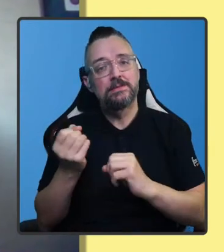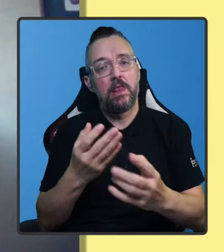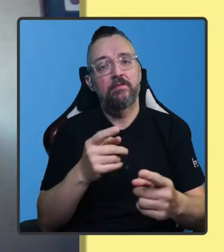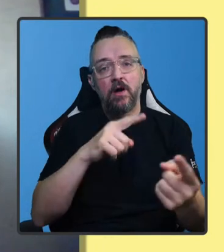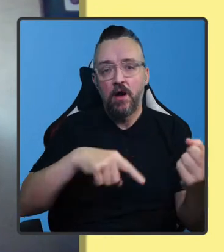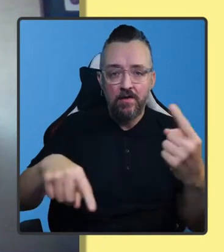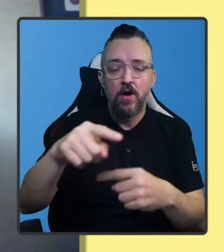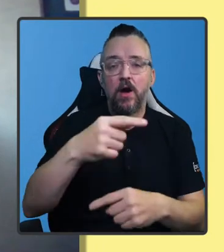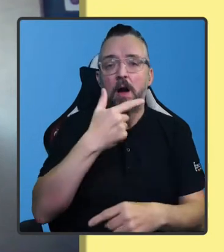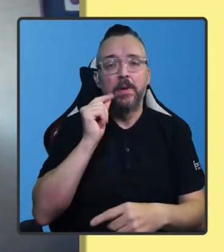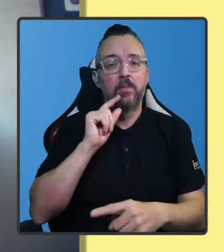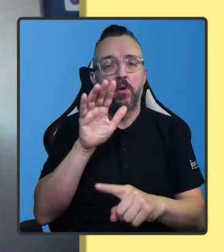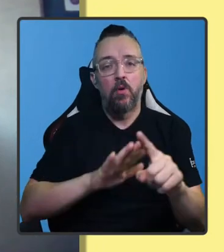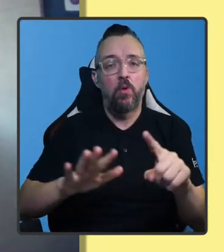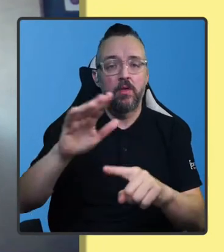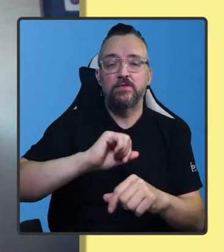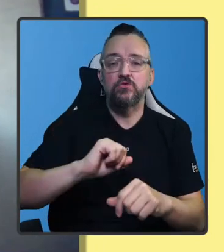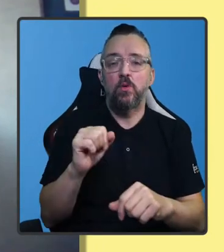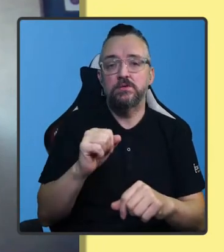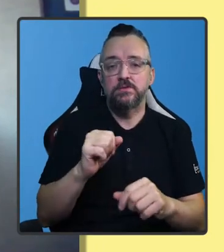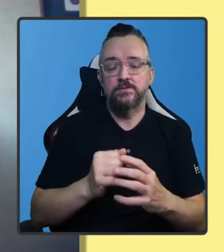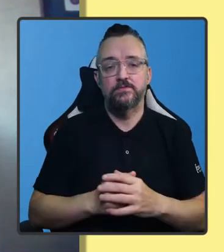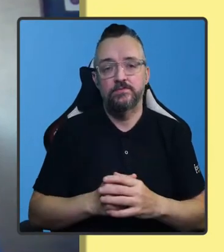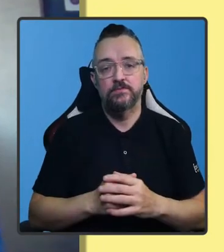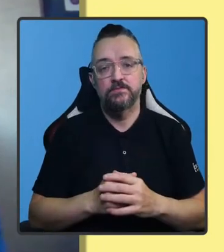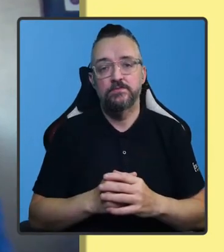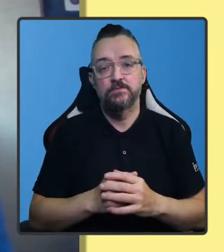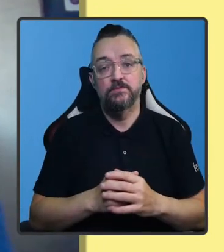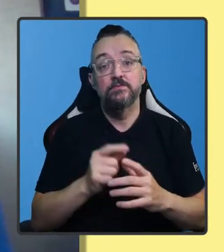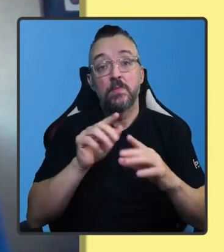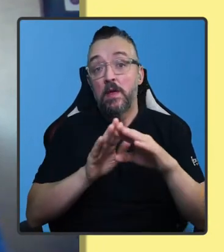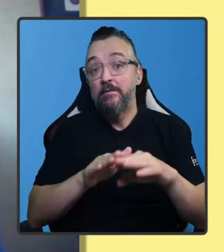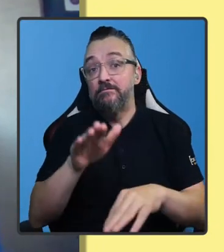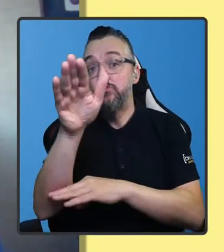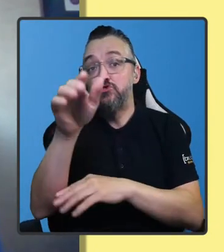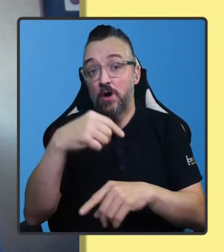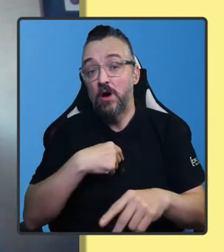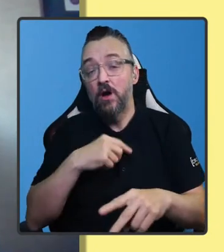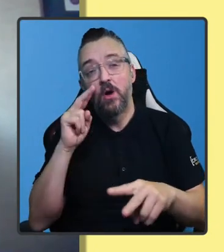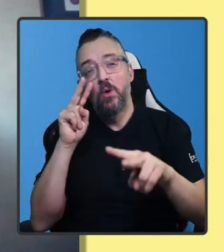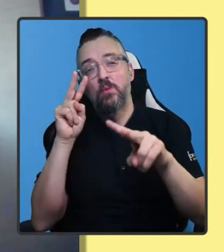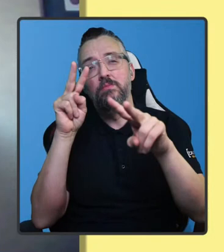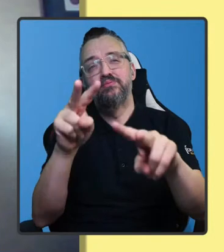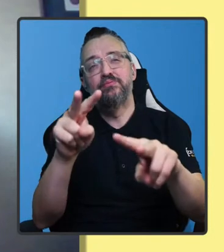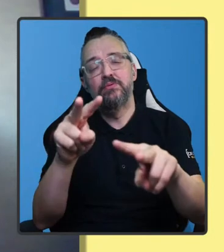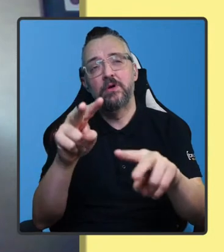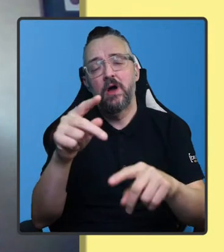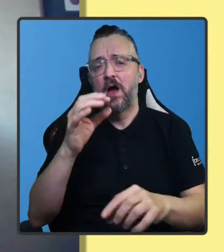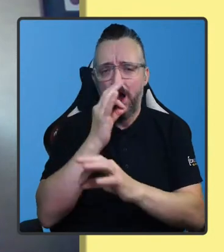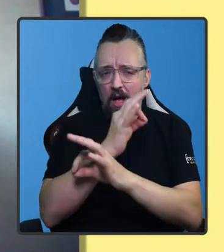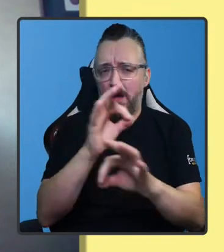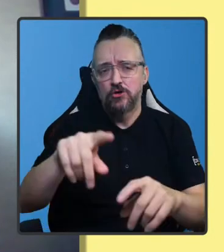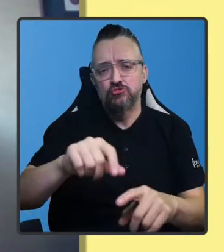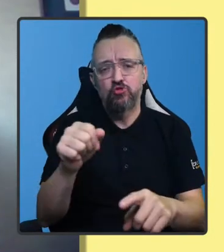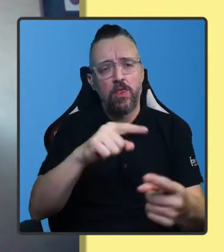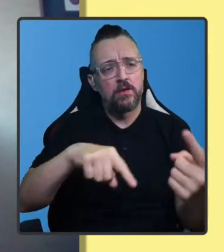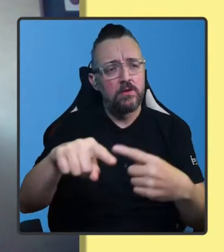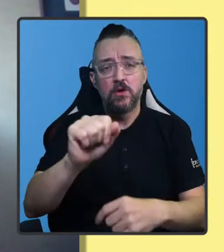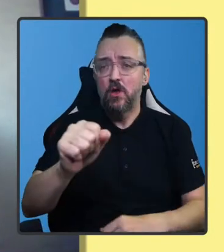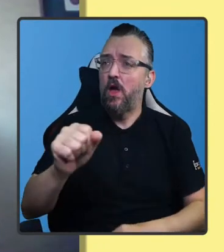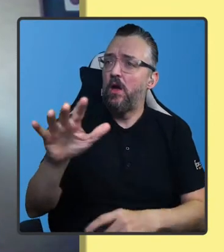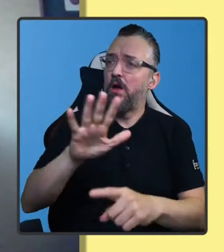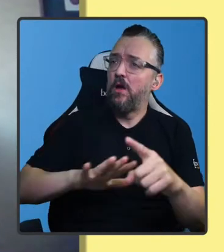Scotland. And as we look to the future, we'll urge the people of Scotland to think about what kind of country they want to live in when